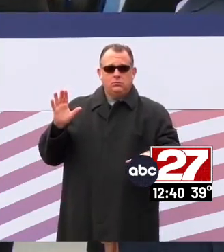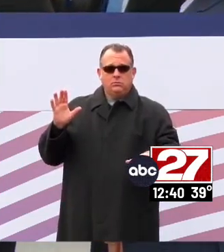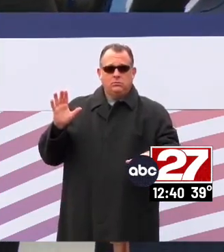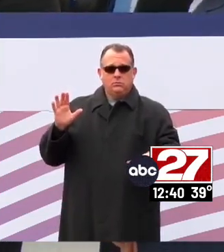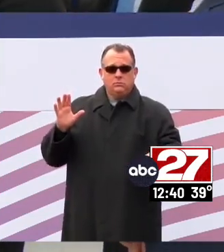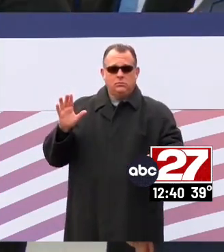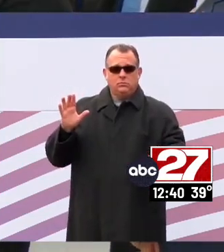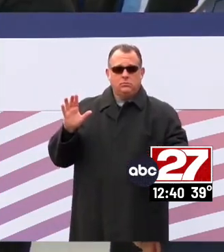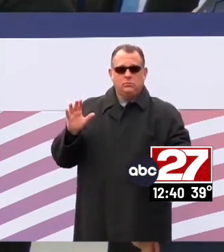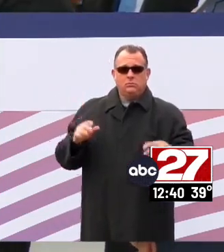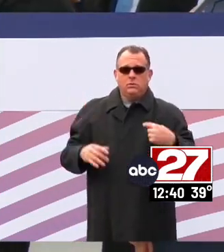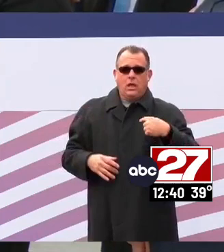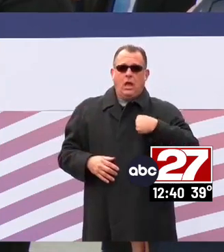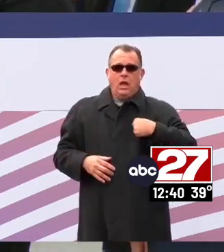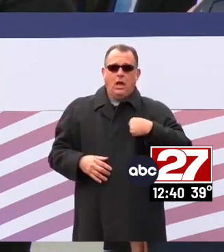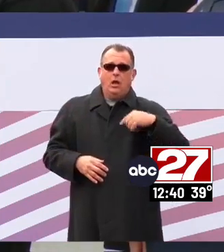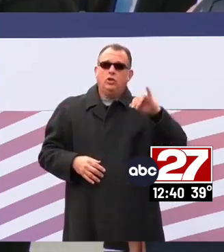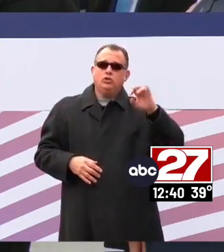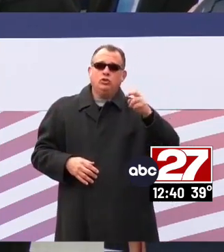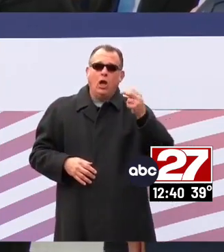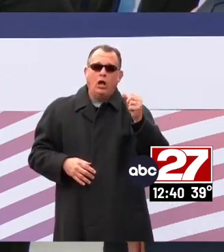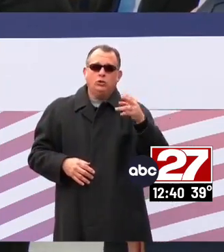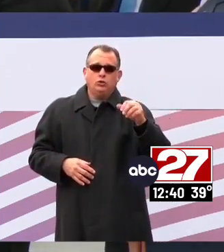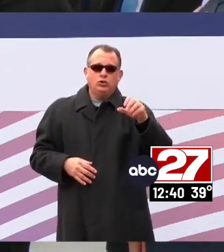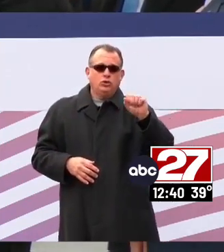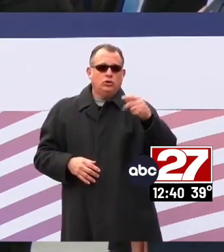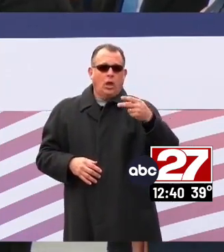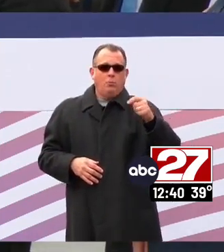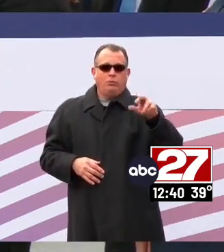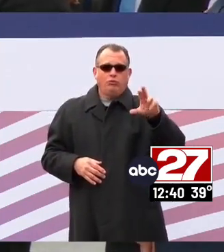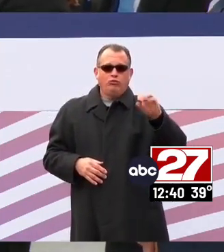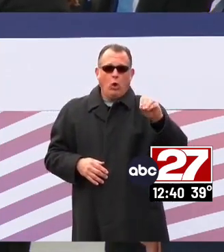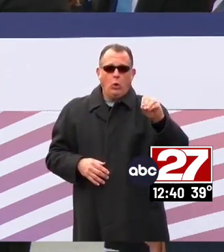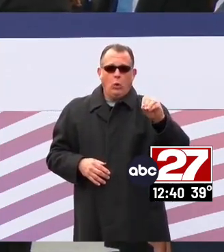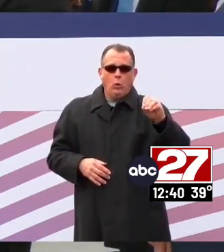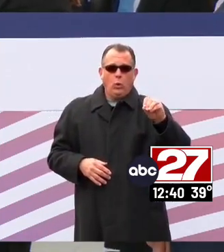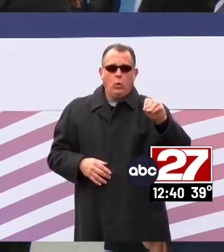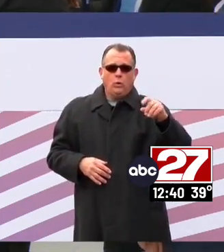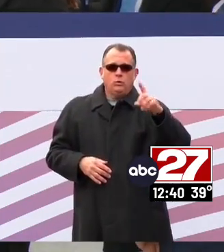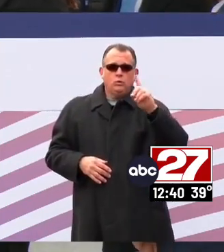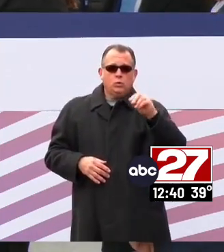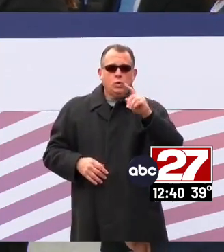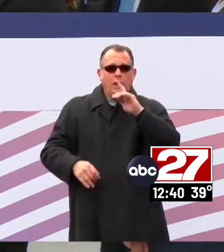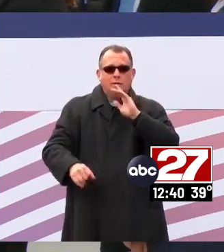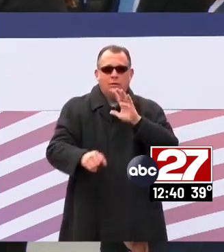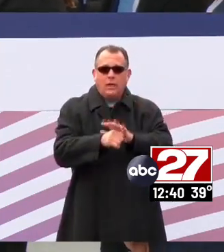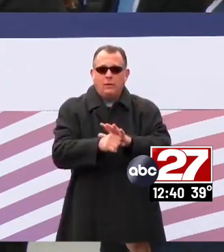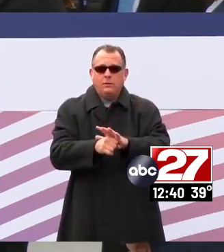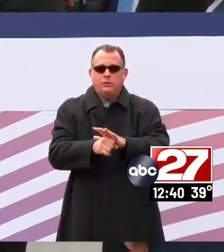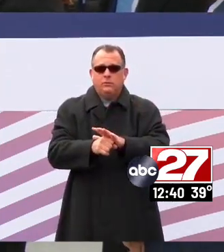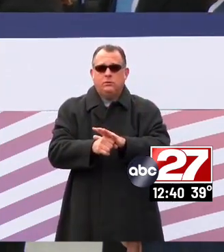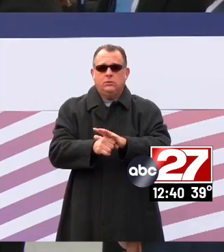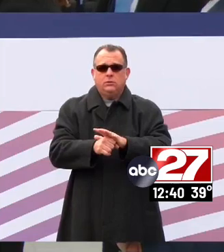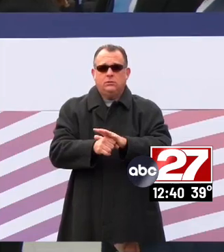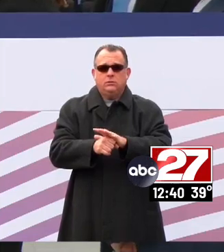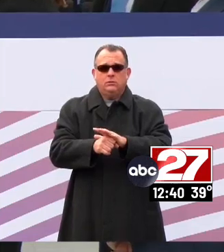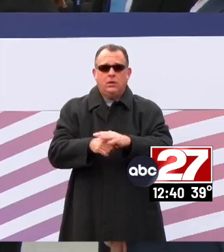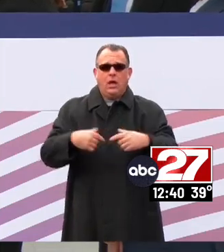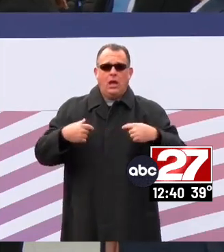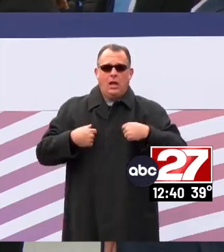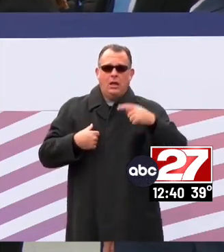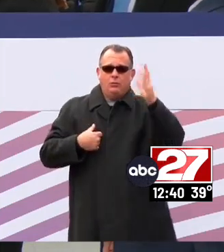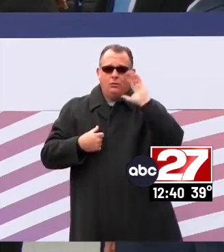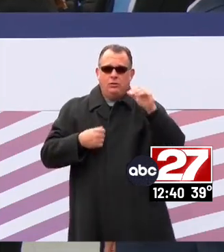I, Josh Shapiro. I, Josh Shapiro. Do solemnly swear. Do solemnly swear. That I will